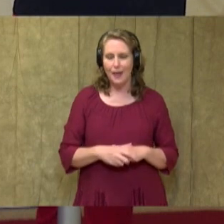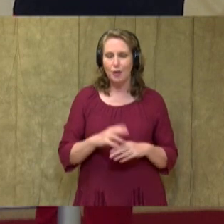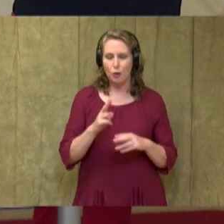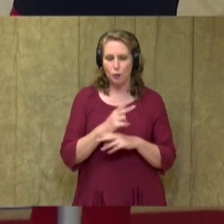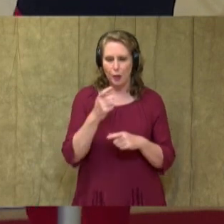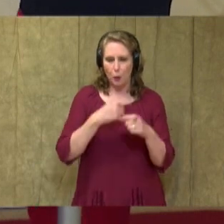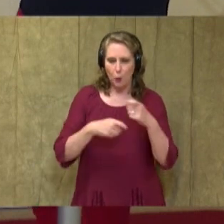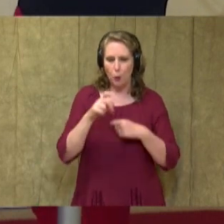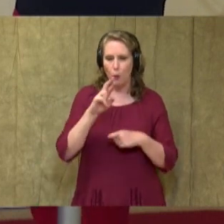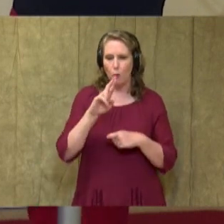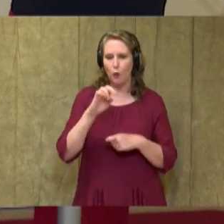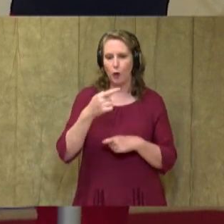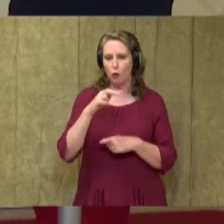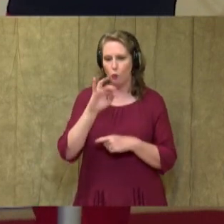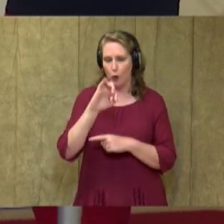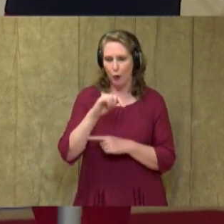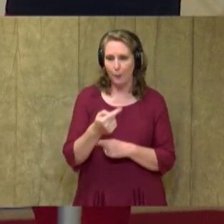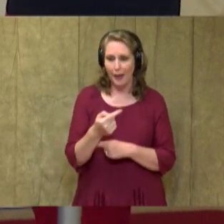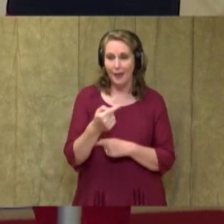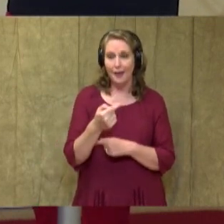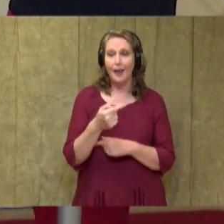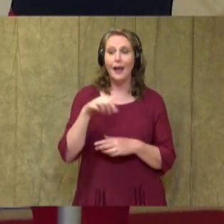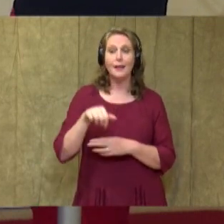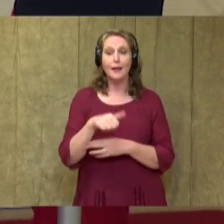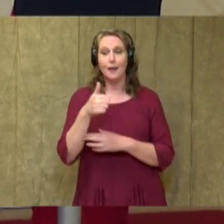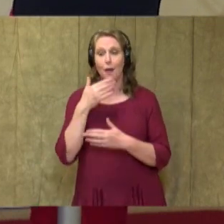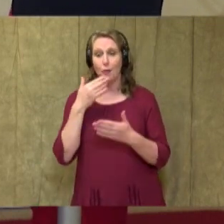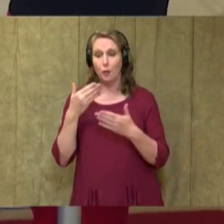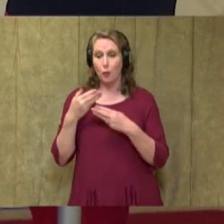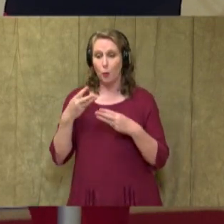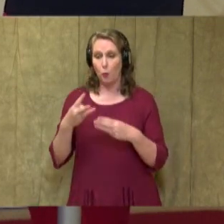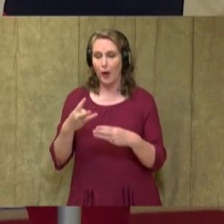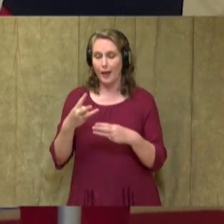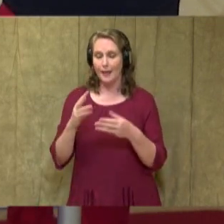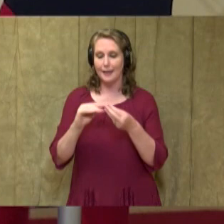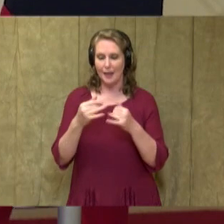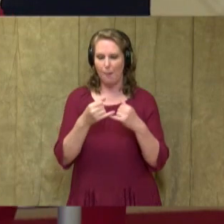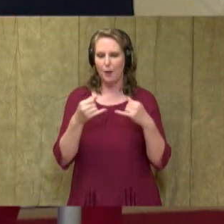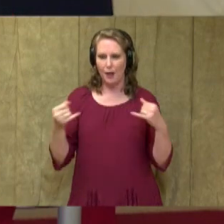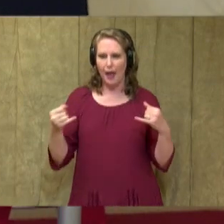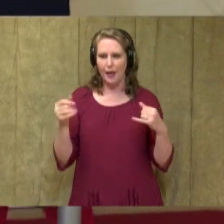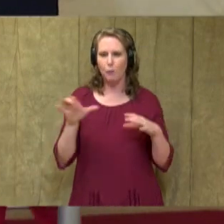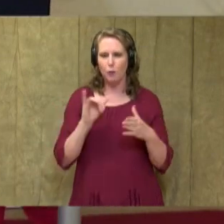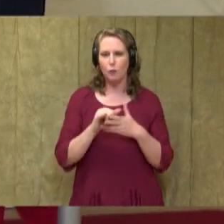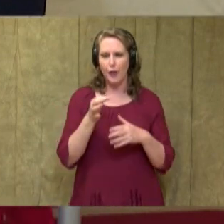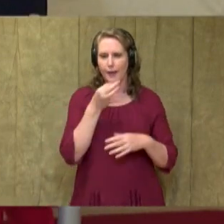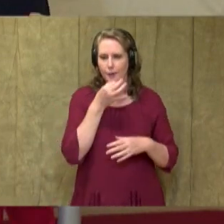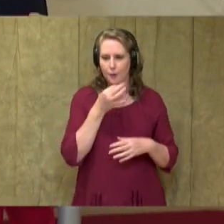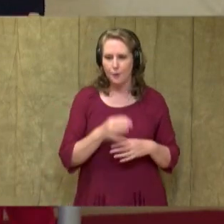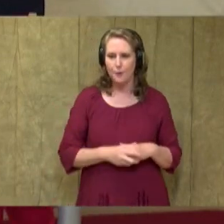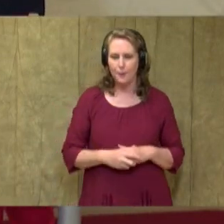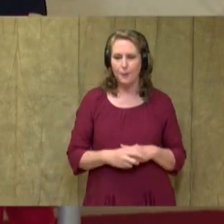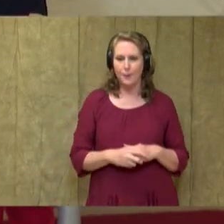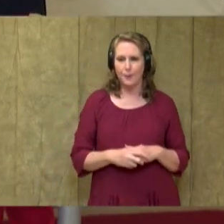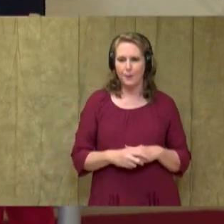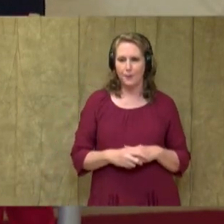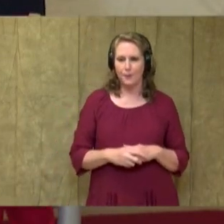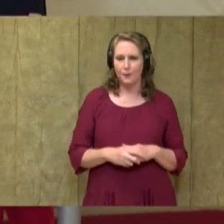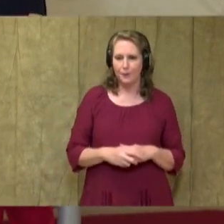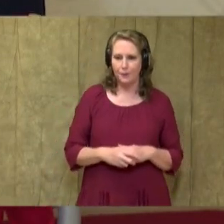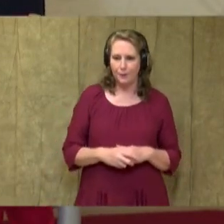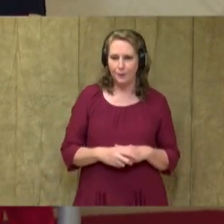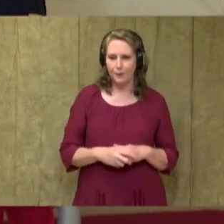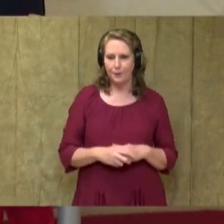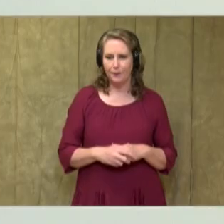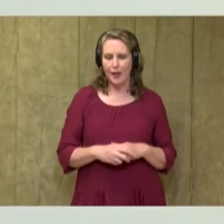regrouping. That, and I think another good way to do it would be the open number line, which we'll look at in a second. So let's draw our hundreds.